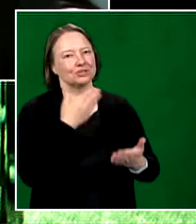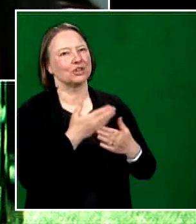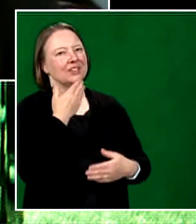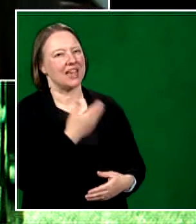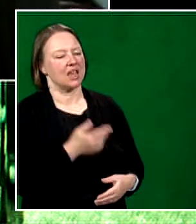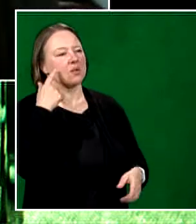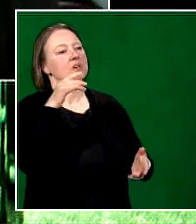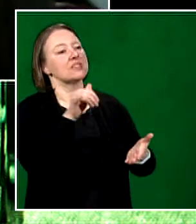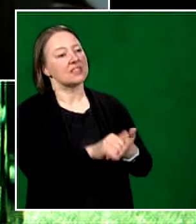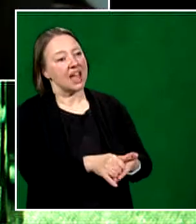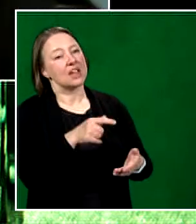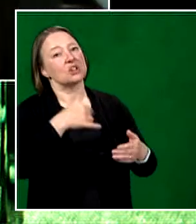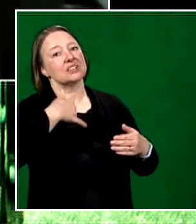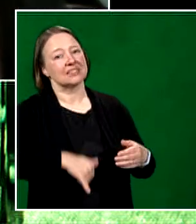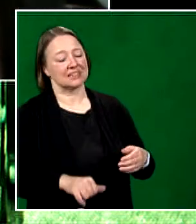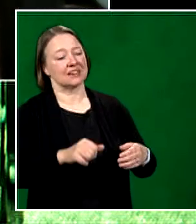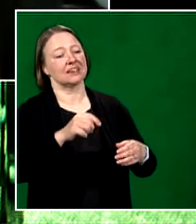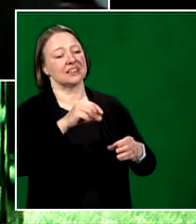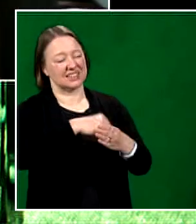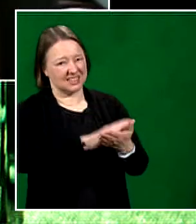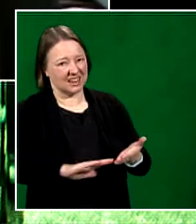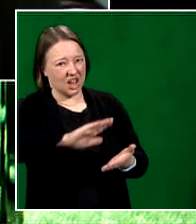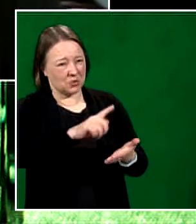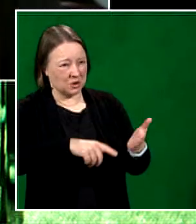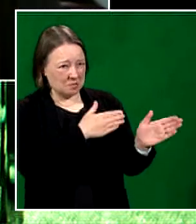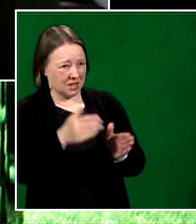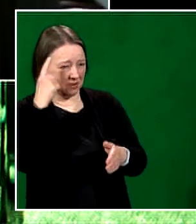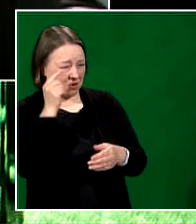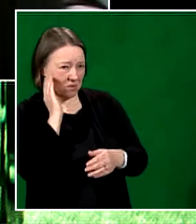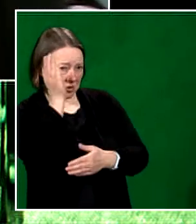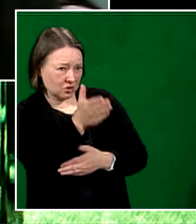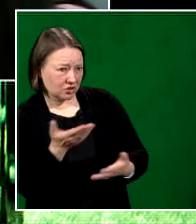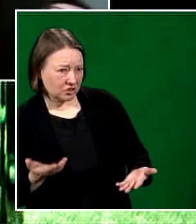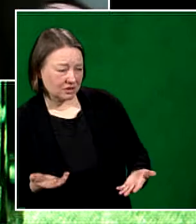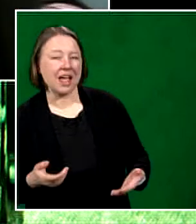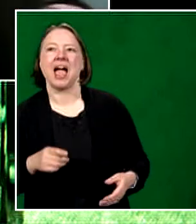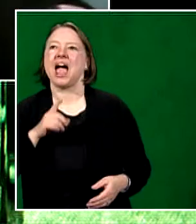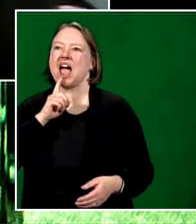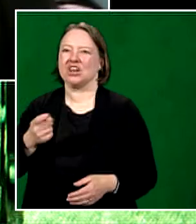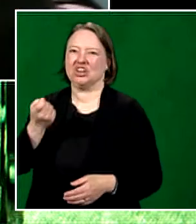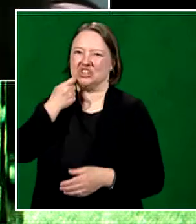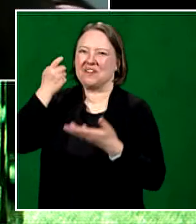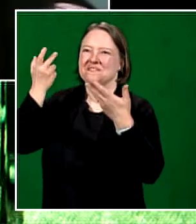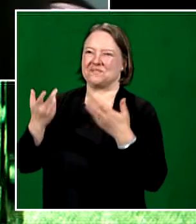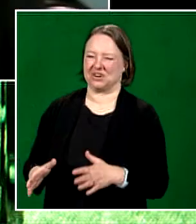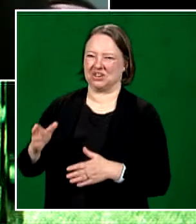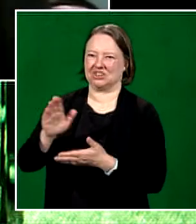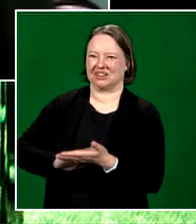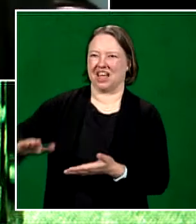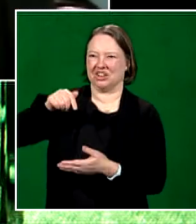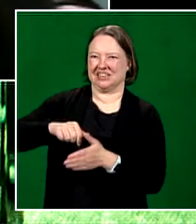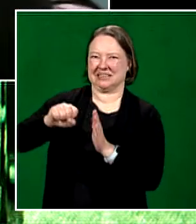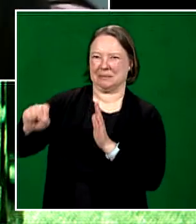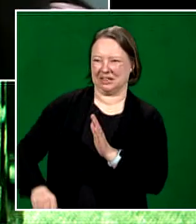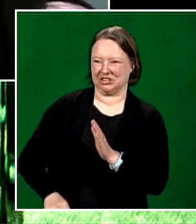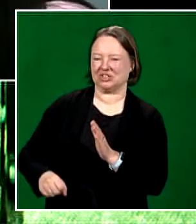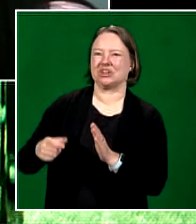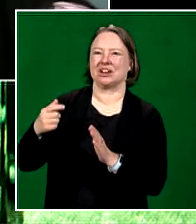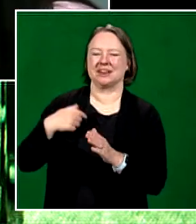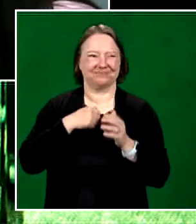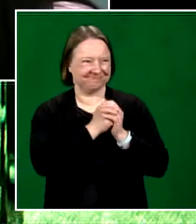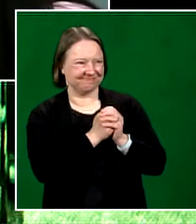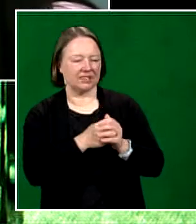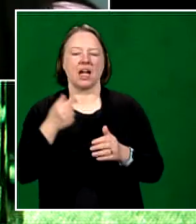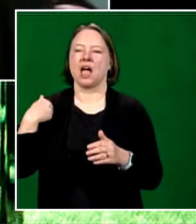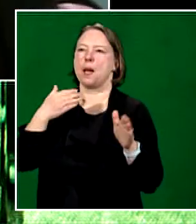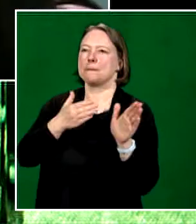that note, you're still an undergrad. What is your plan for the future? Actually, I just finished my undergrad this semester, and I have the plans